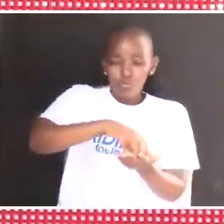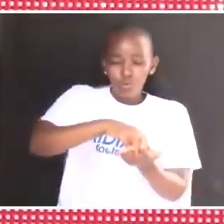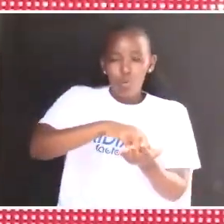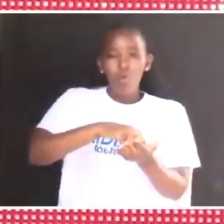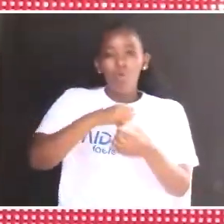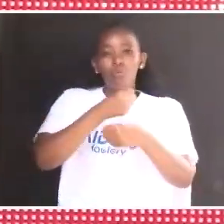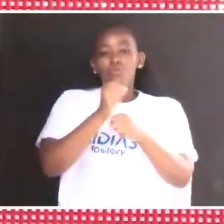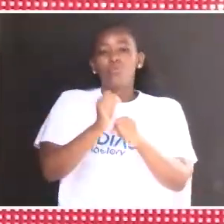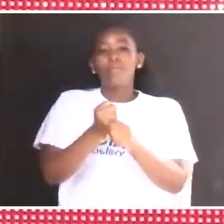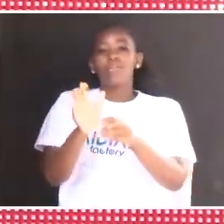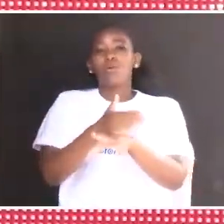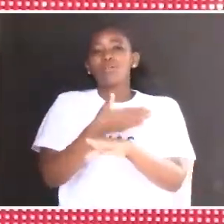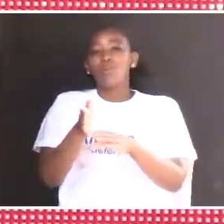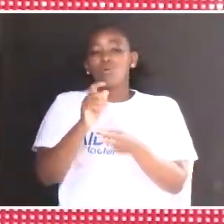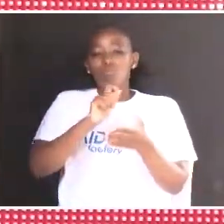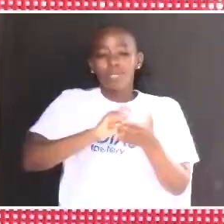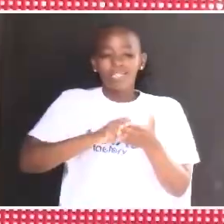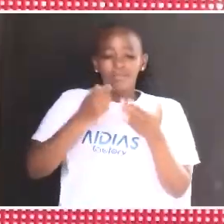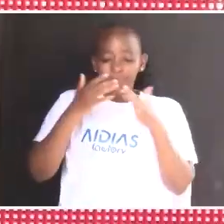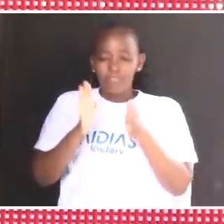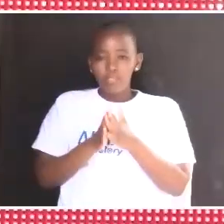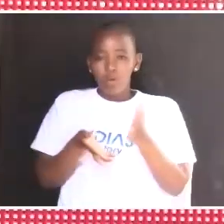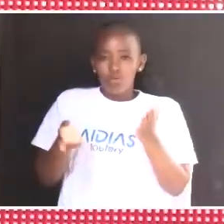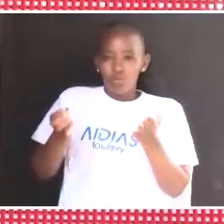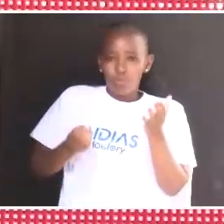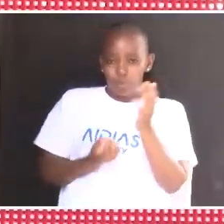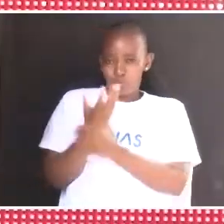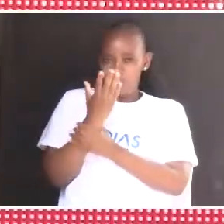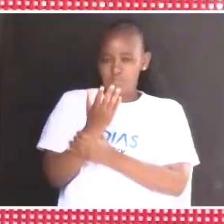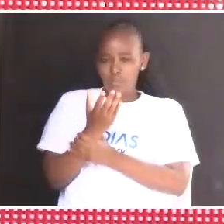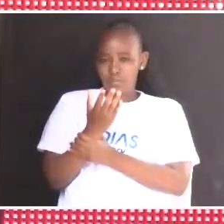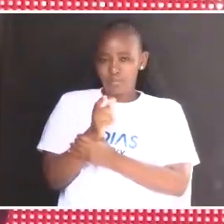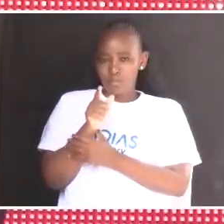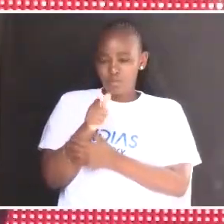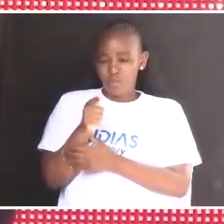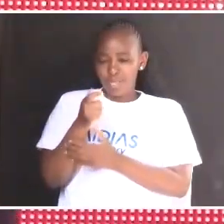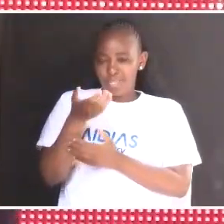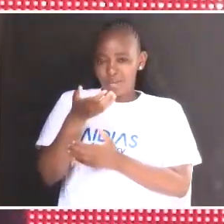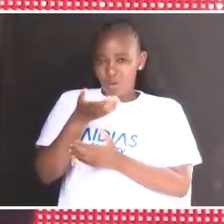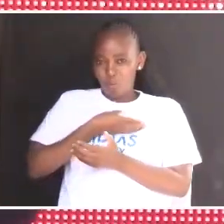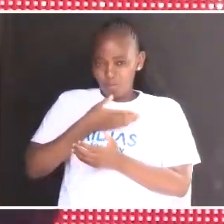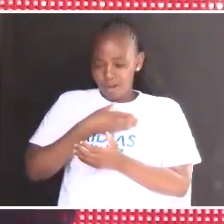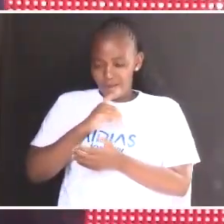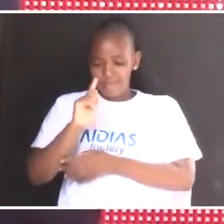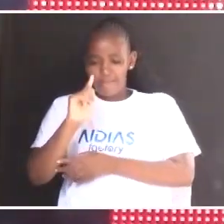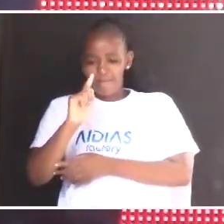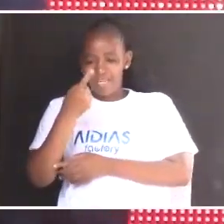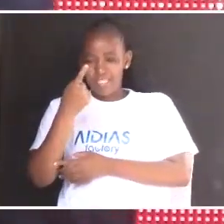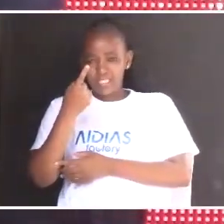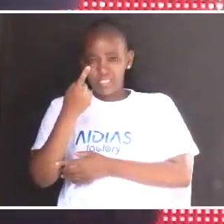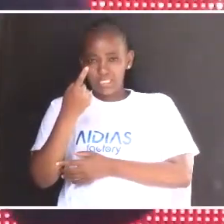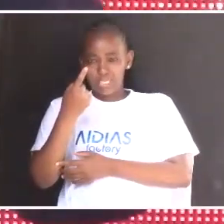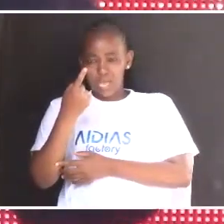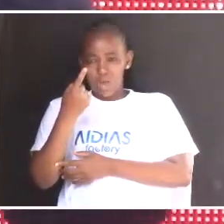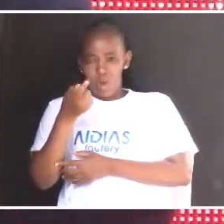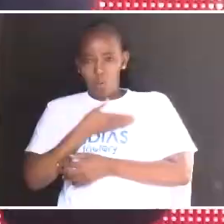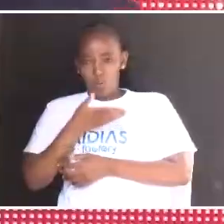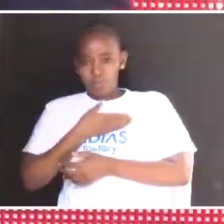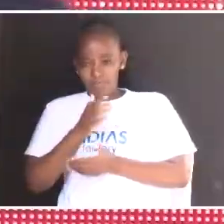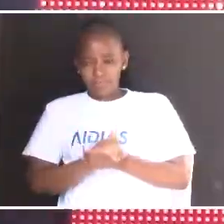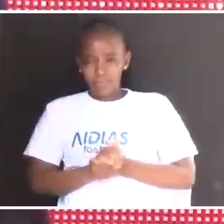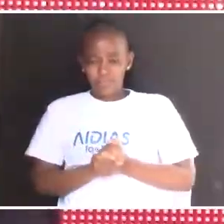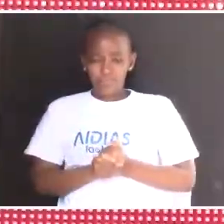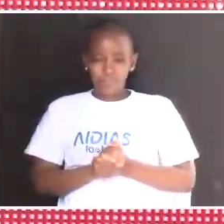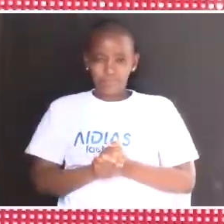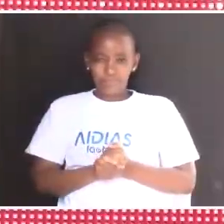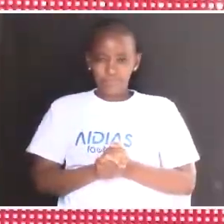yako. Umeandika wimbo yako, na umeproduce your wimbo. You are the author. So you are the first author and the first